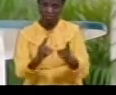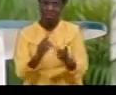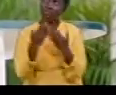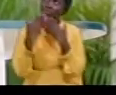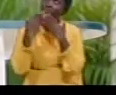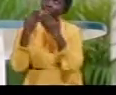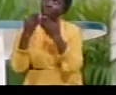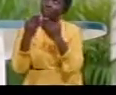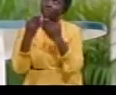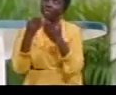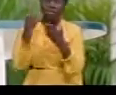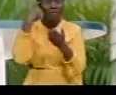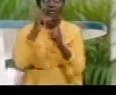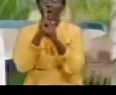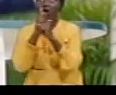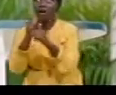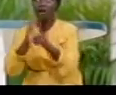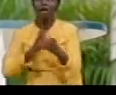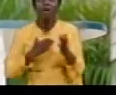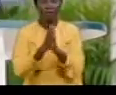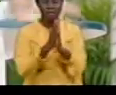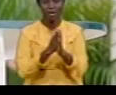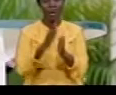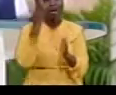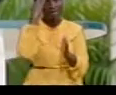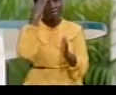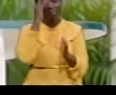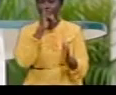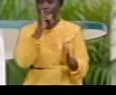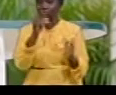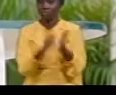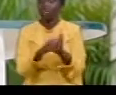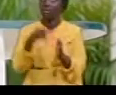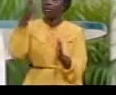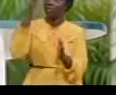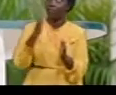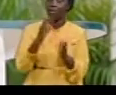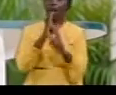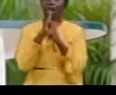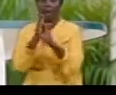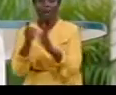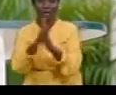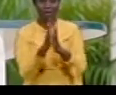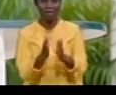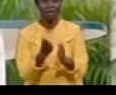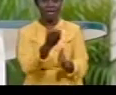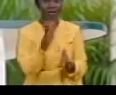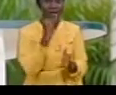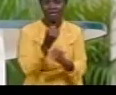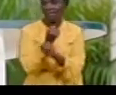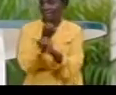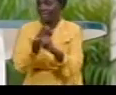Because I know you are answering prayer. God is answering prayer. God is answering prayer. There's salvation galore.